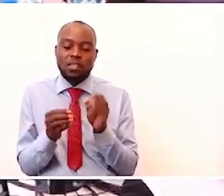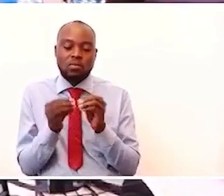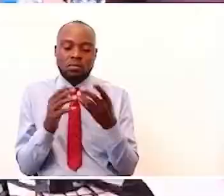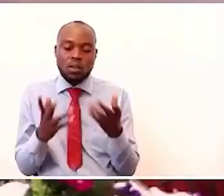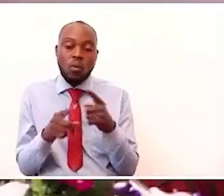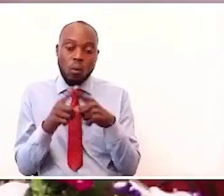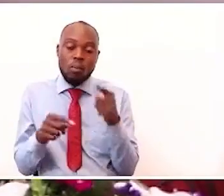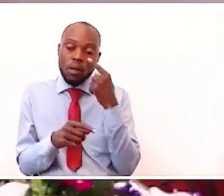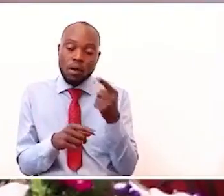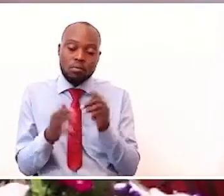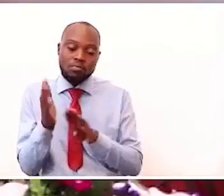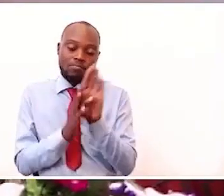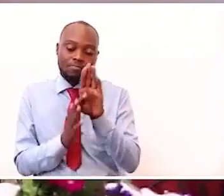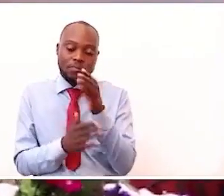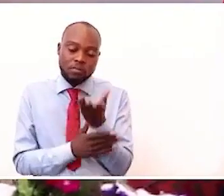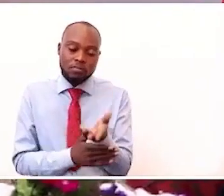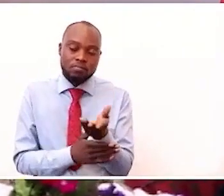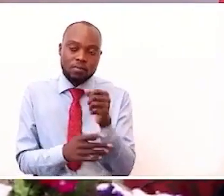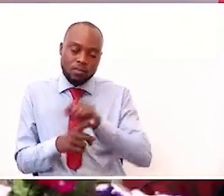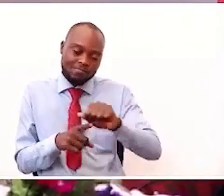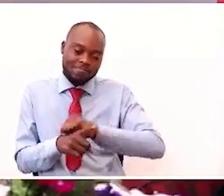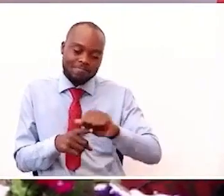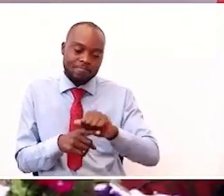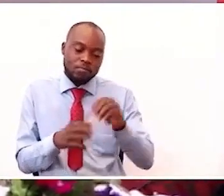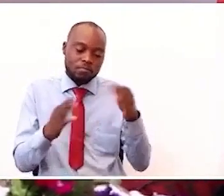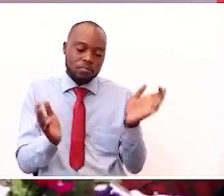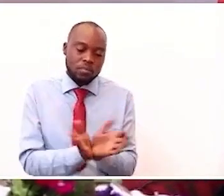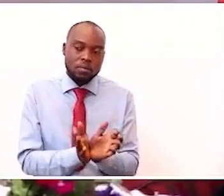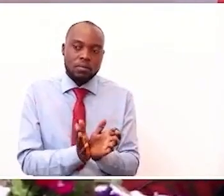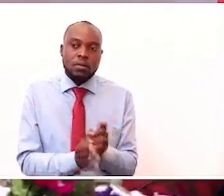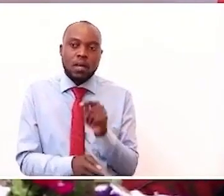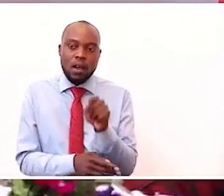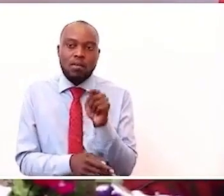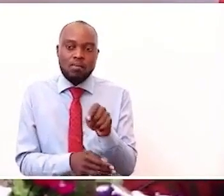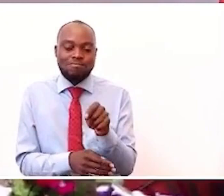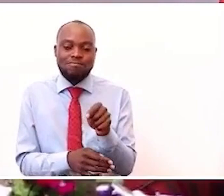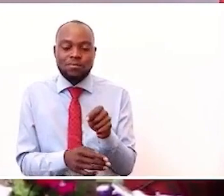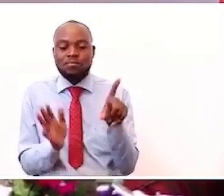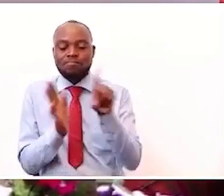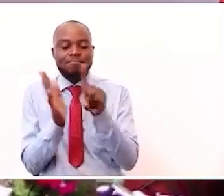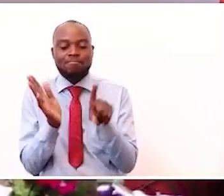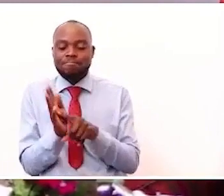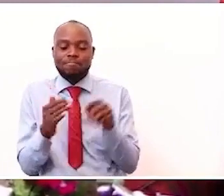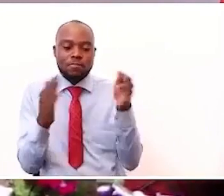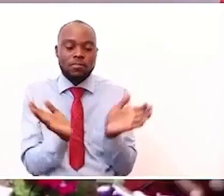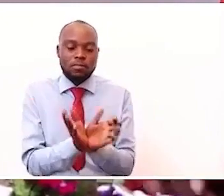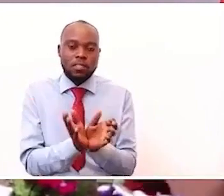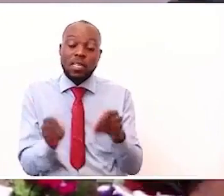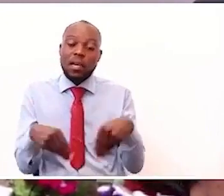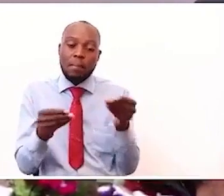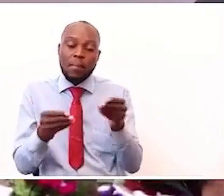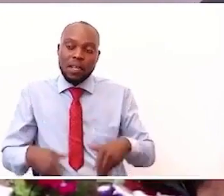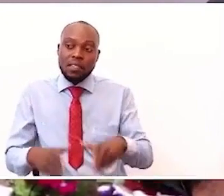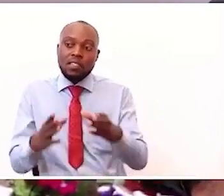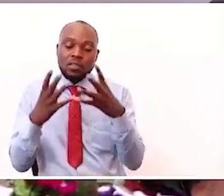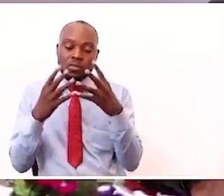said, these are development and trade institutions. They are not policy institutions. They will not provide an alternative paradigm to